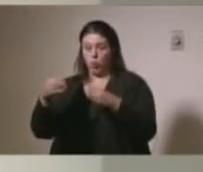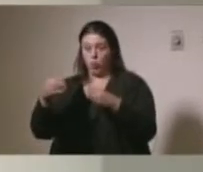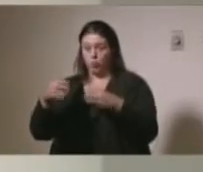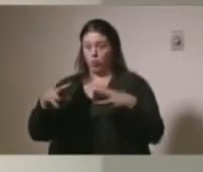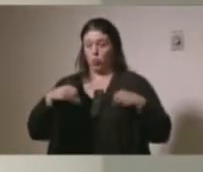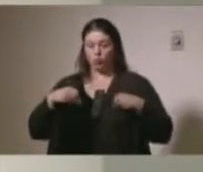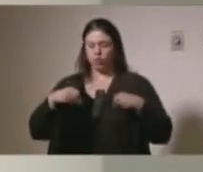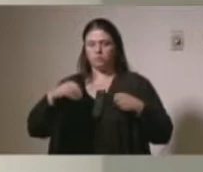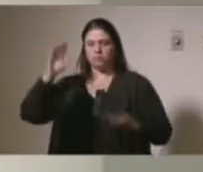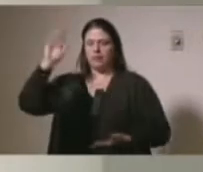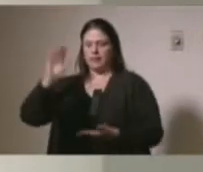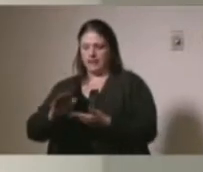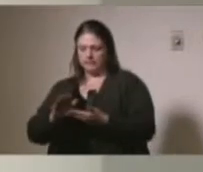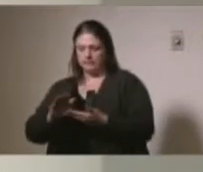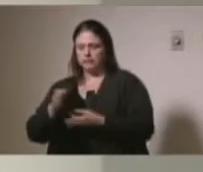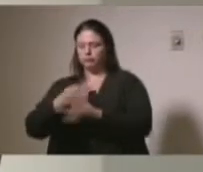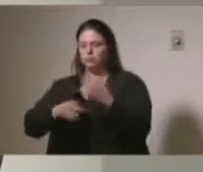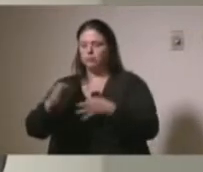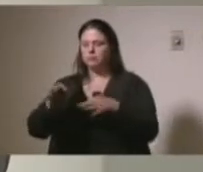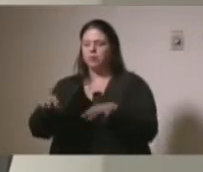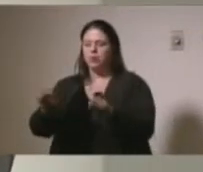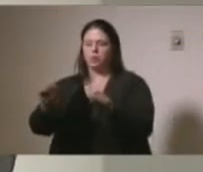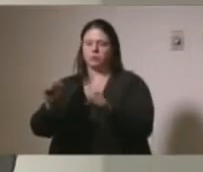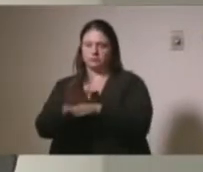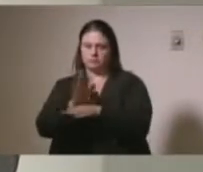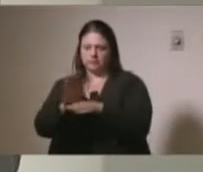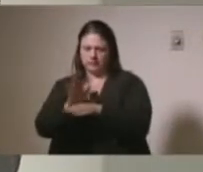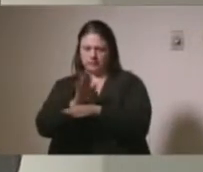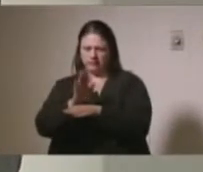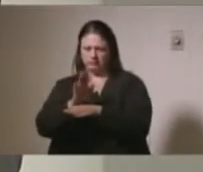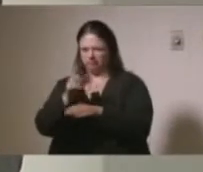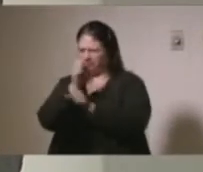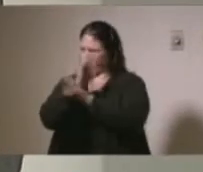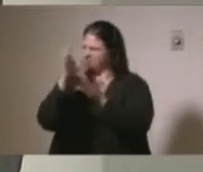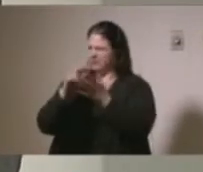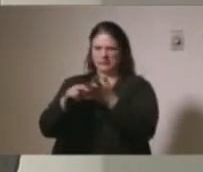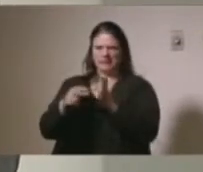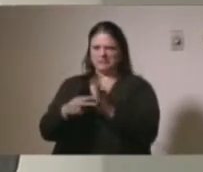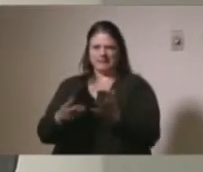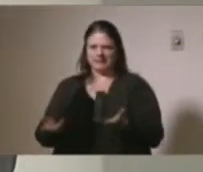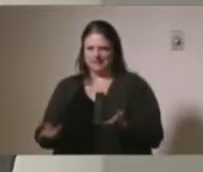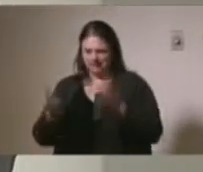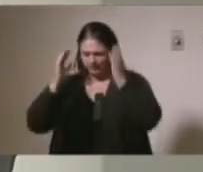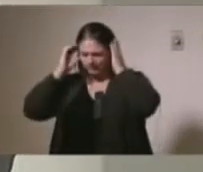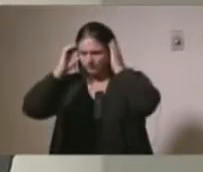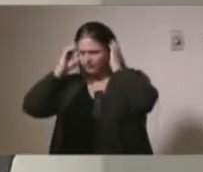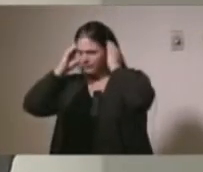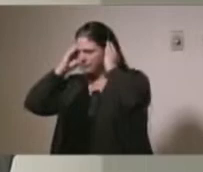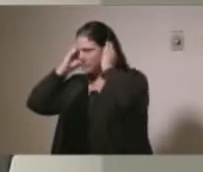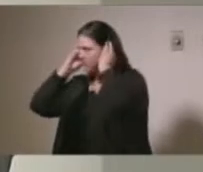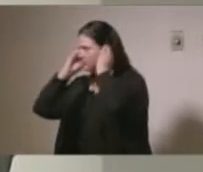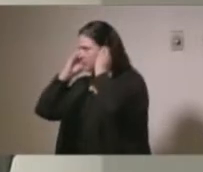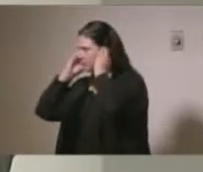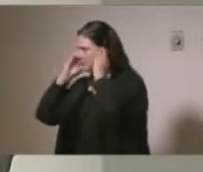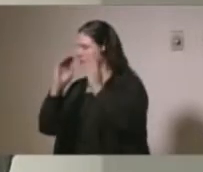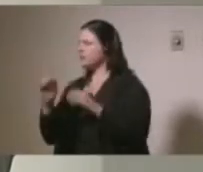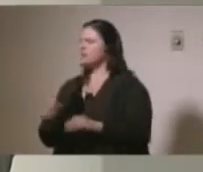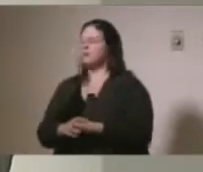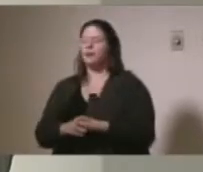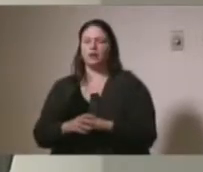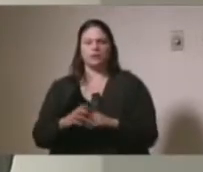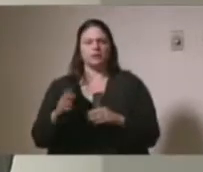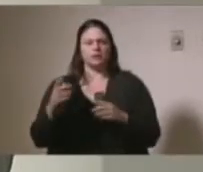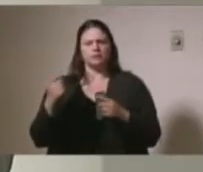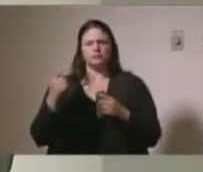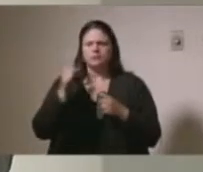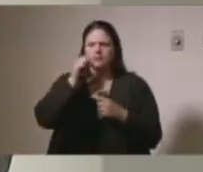by host businesses. And what that means is, well, it's really interesting. All the models that I've heard of over the